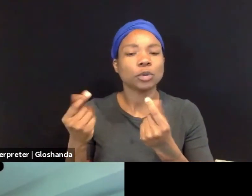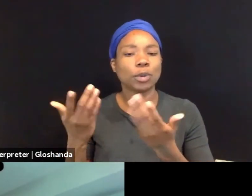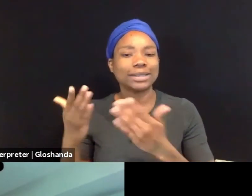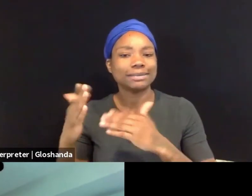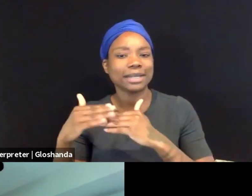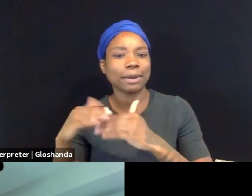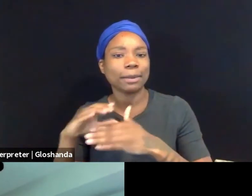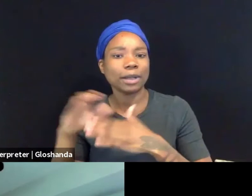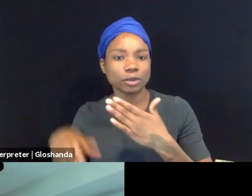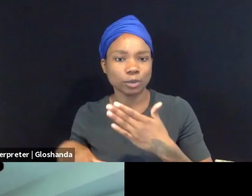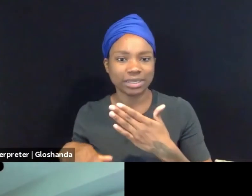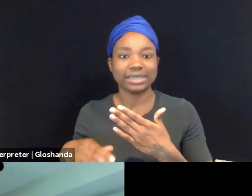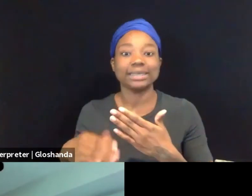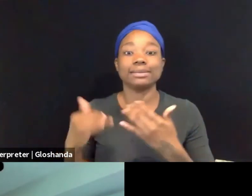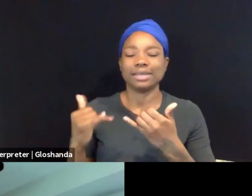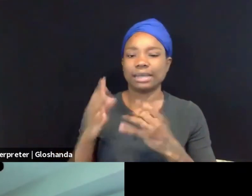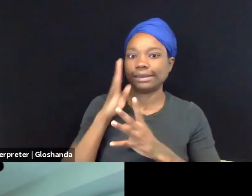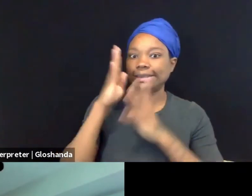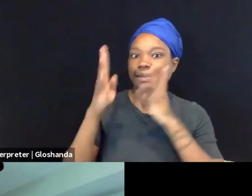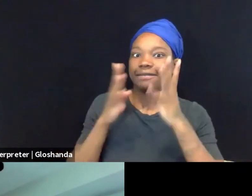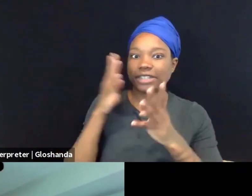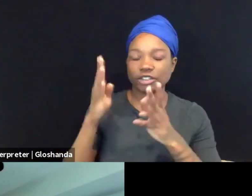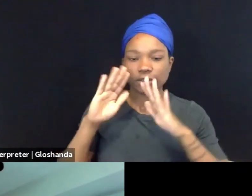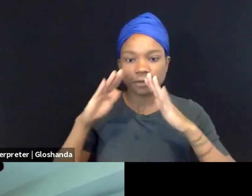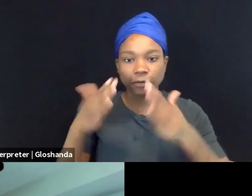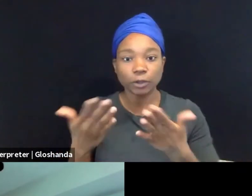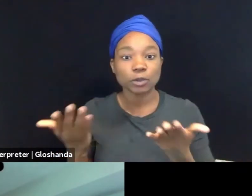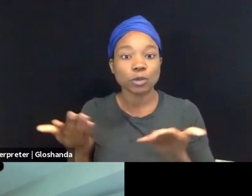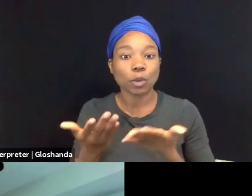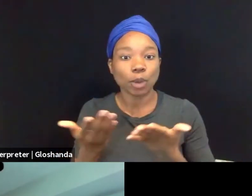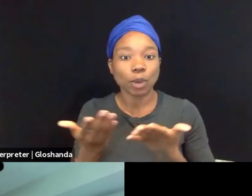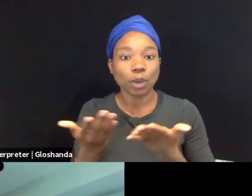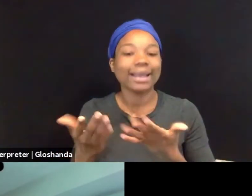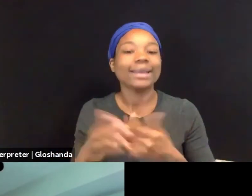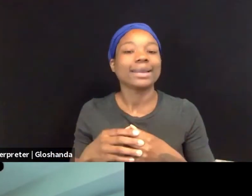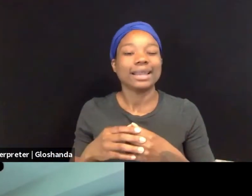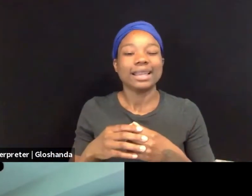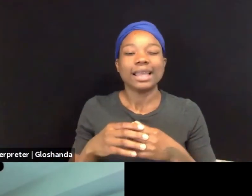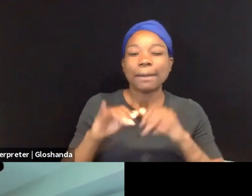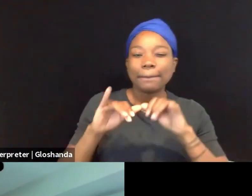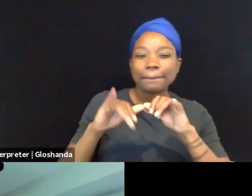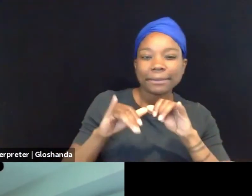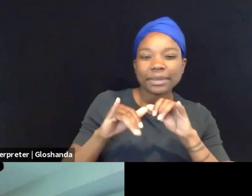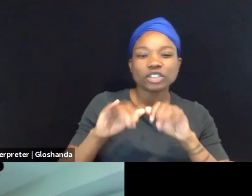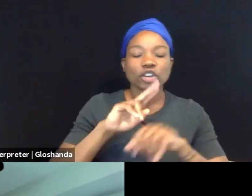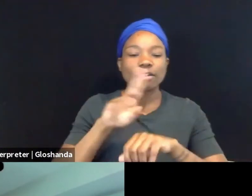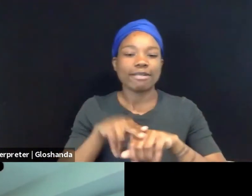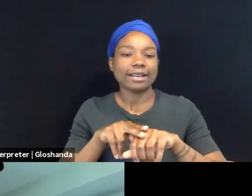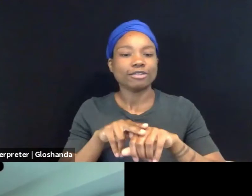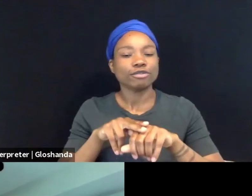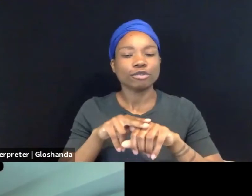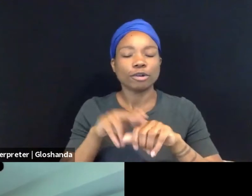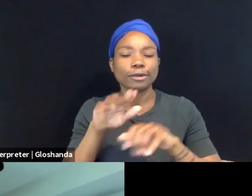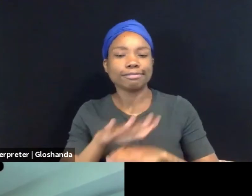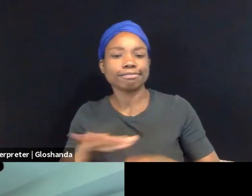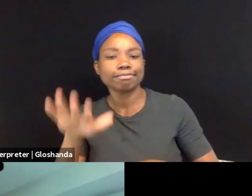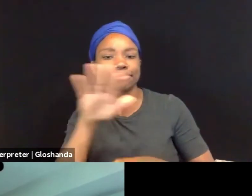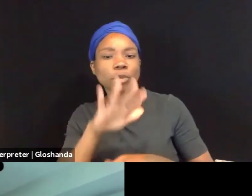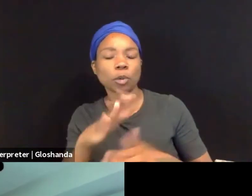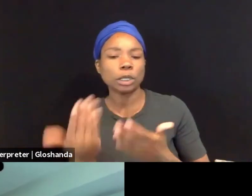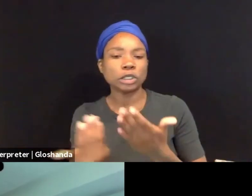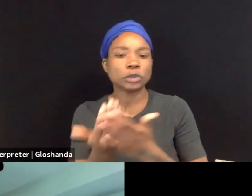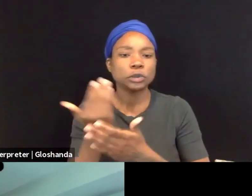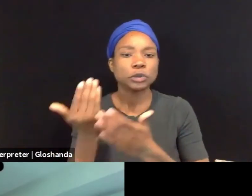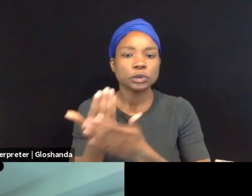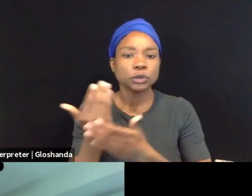We're really trying to get more quantitative, but what new and innovative materials, designs, delivery methods, public engagement